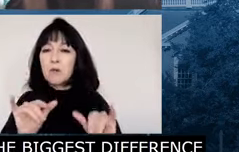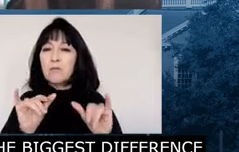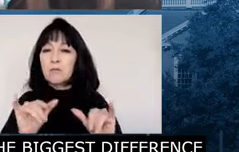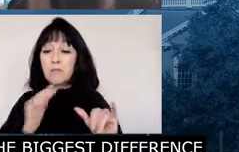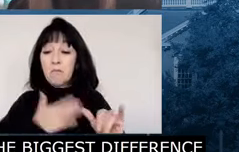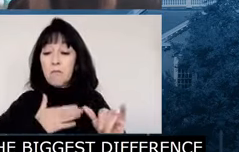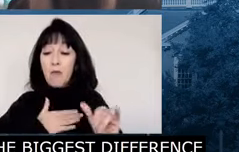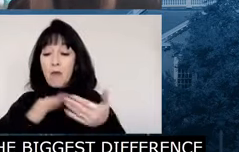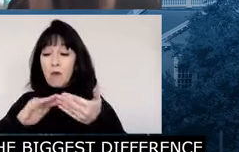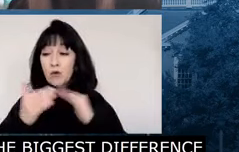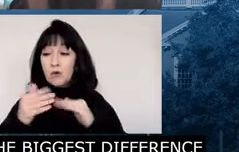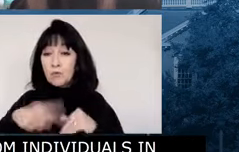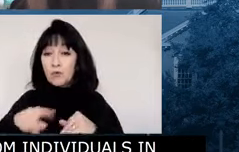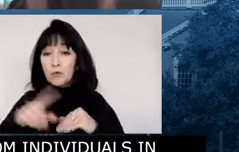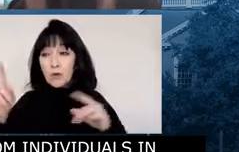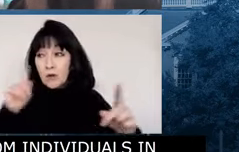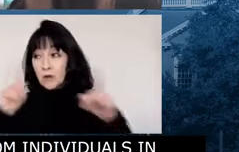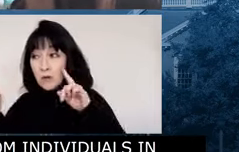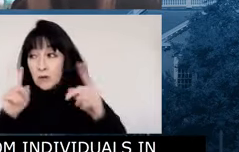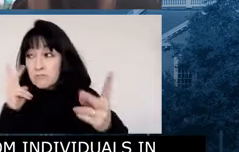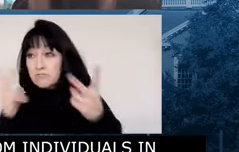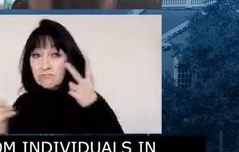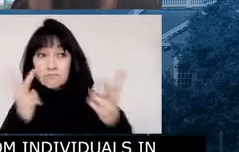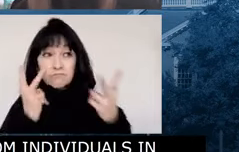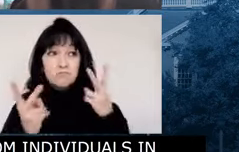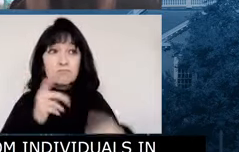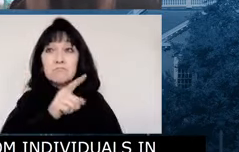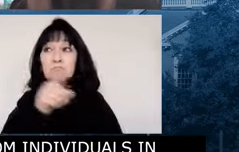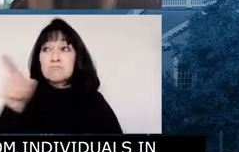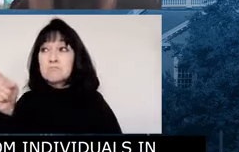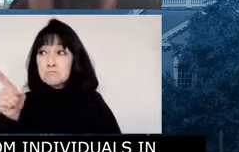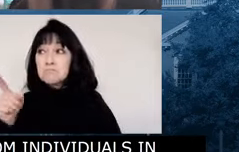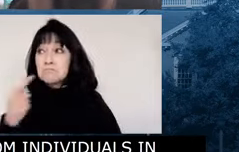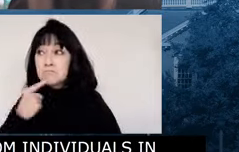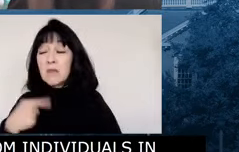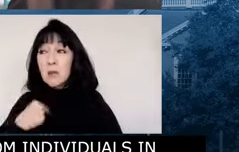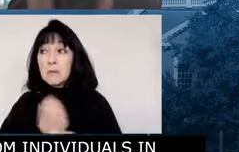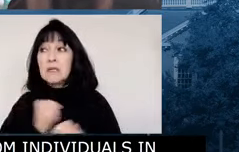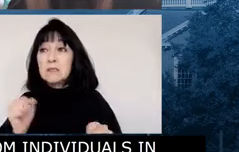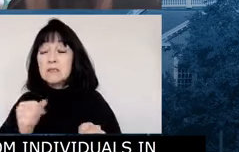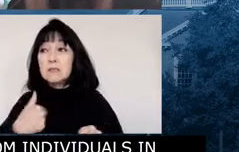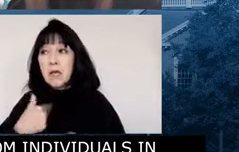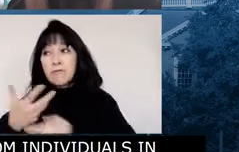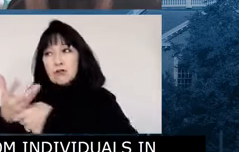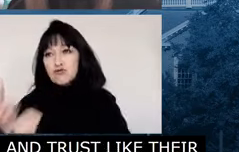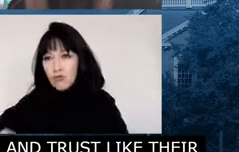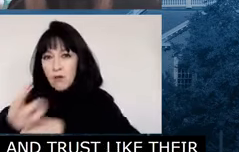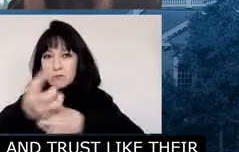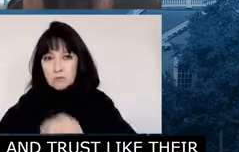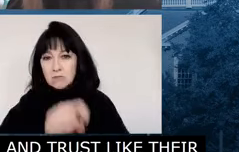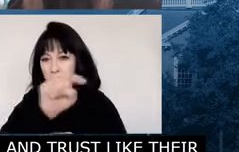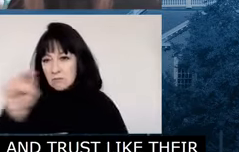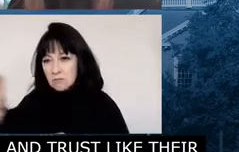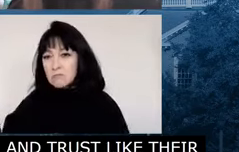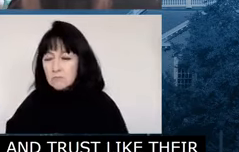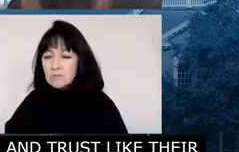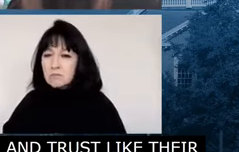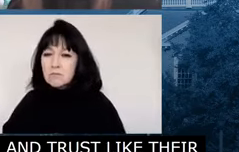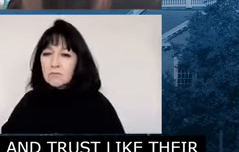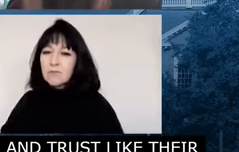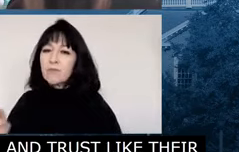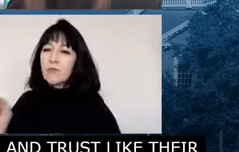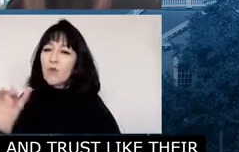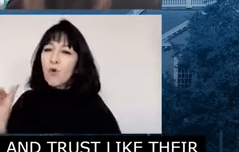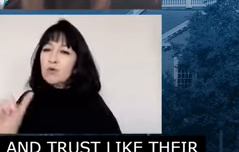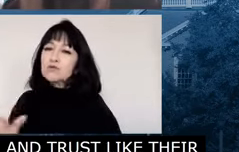community that they know and that they trust, like their pediatricians, but also other